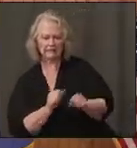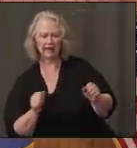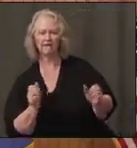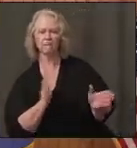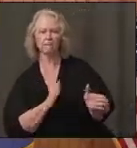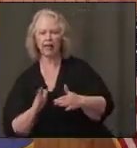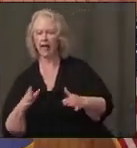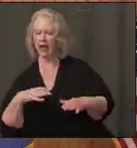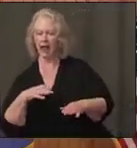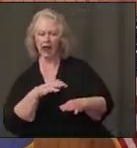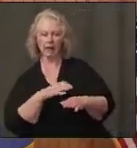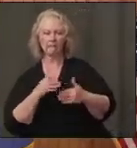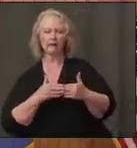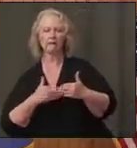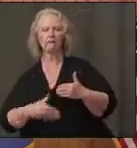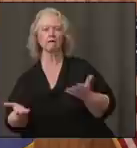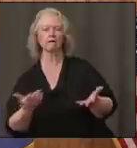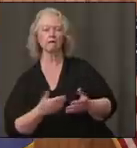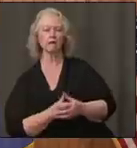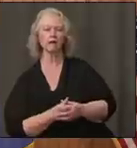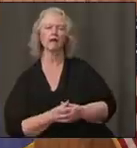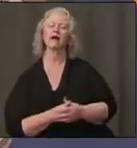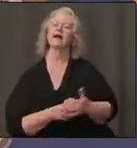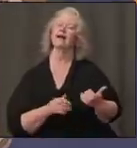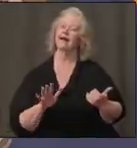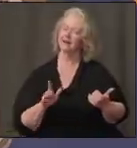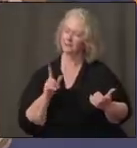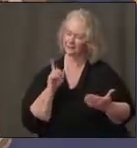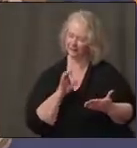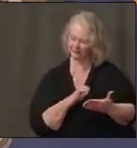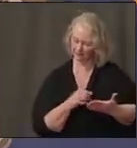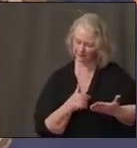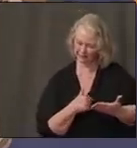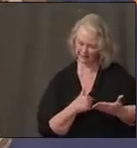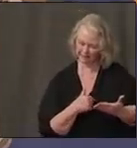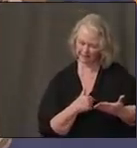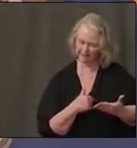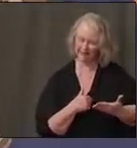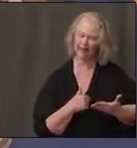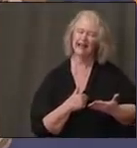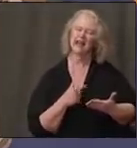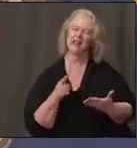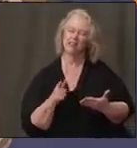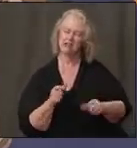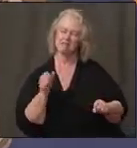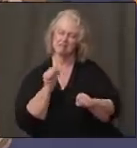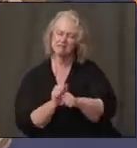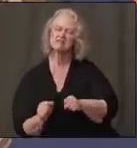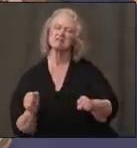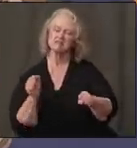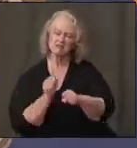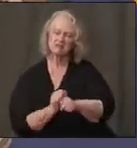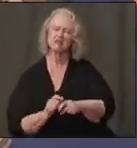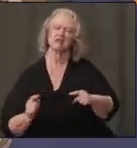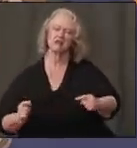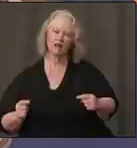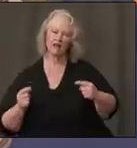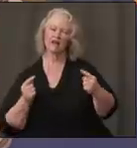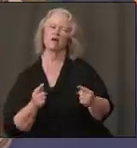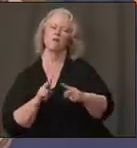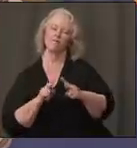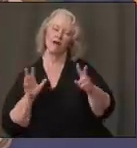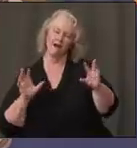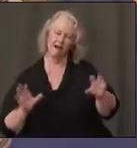committee throughout that entire process? Look, believe me, they are, they put their heart and soul into this, actively